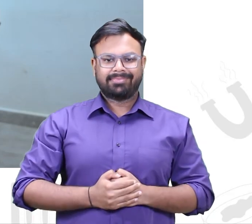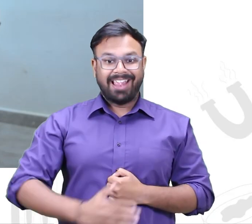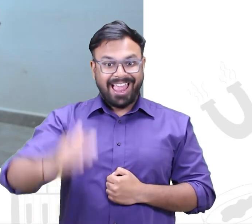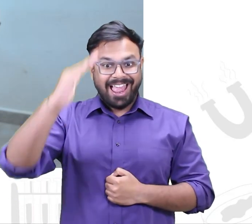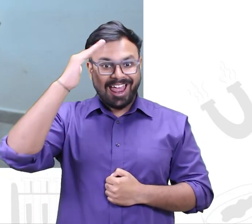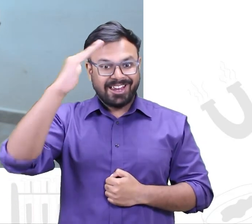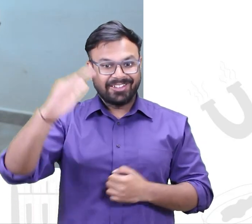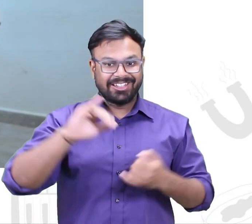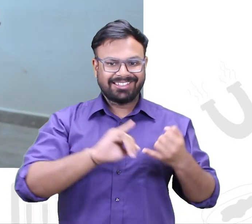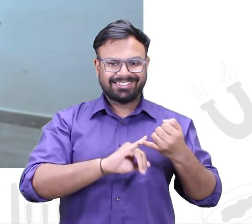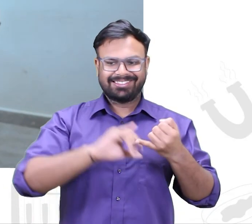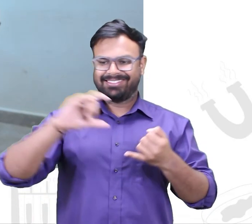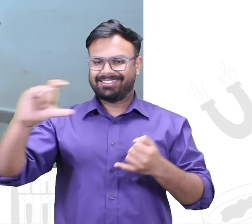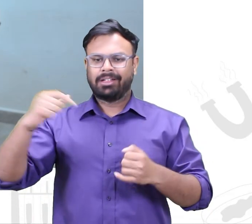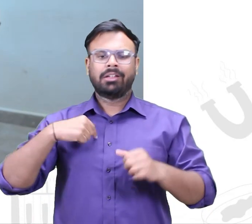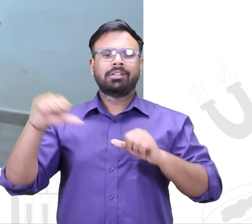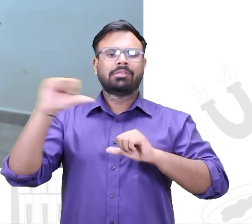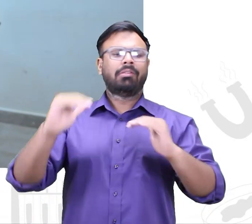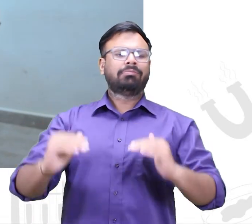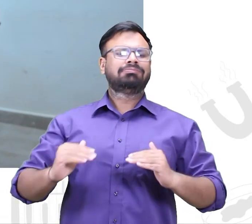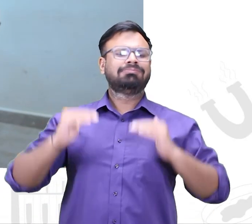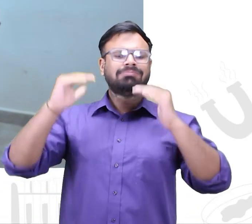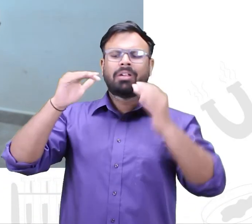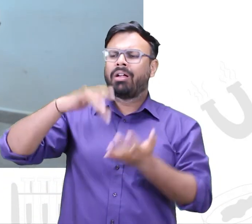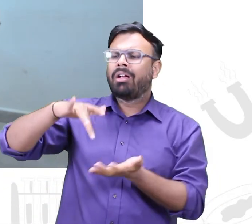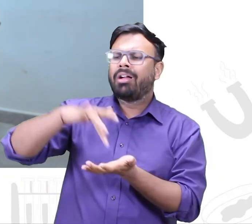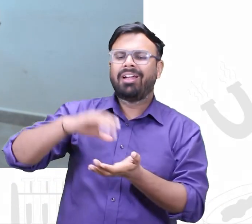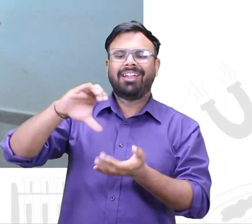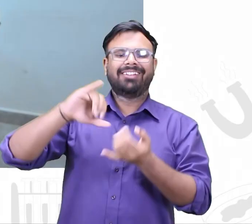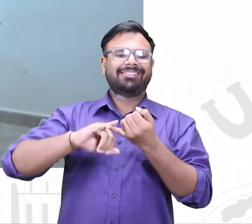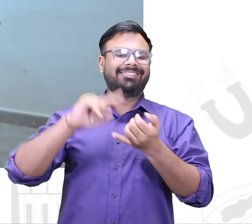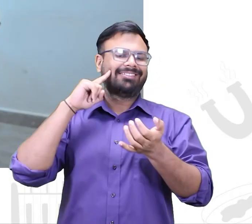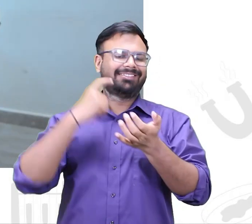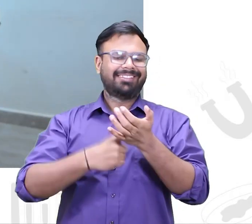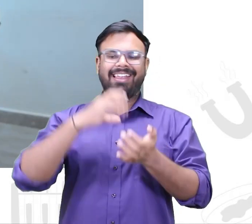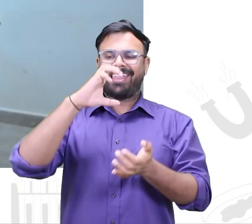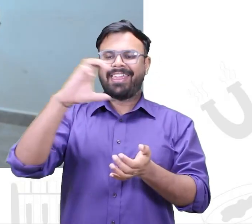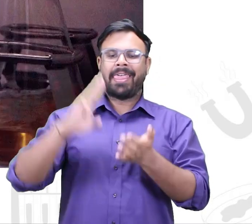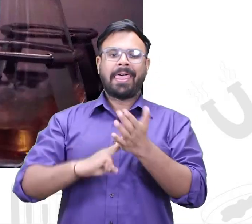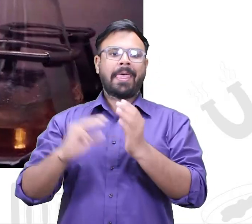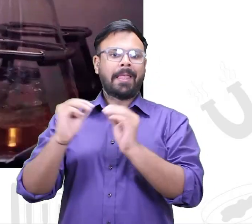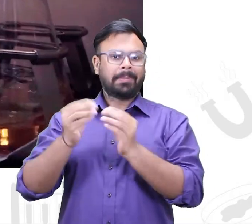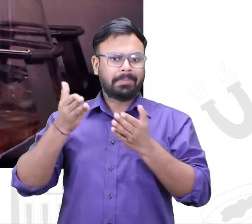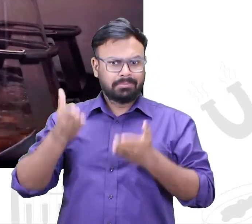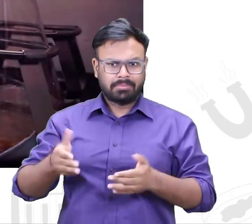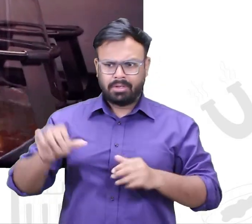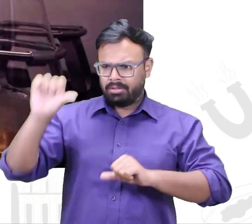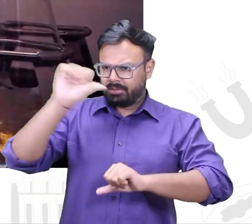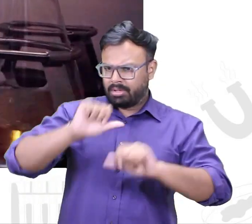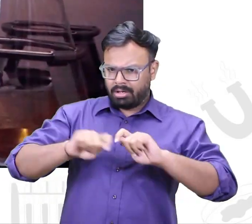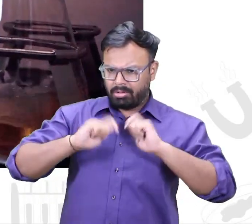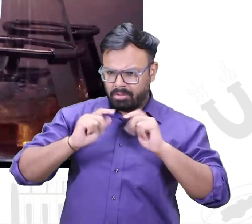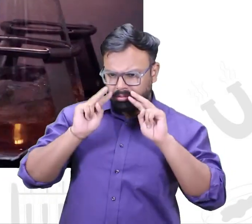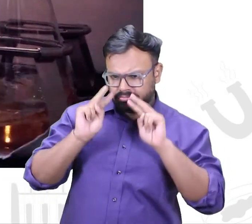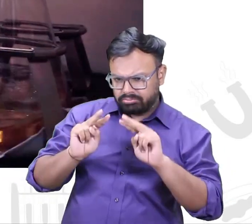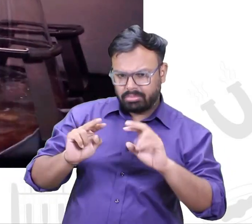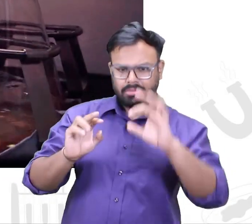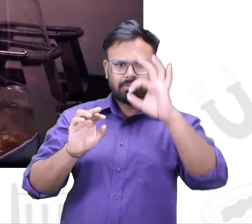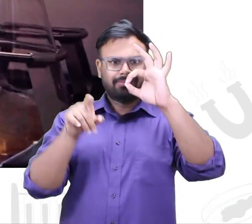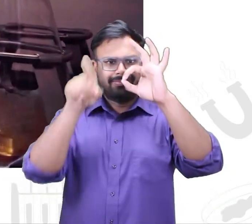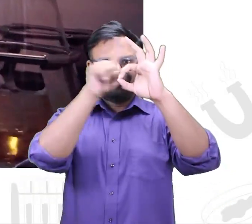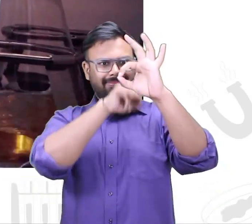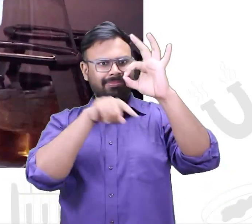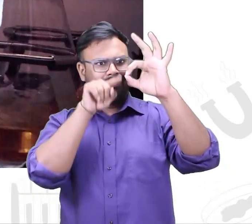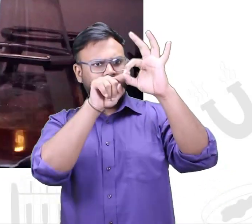Hi, I'm Saikat Lab, a senior scientist at CSIR CCMB. So the research that we perform in our lab actually